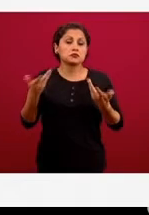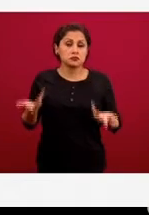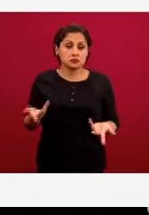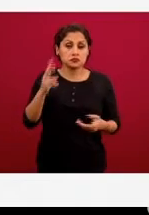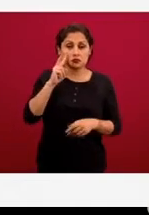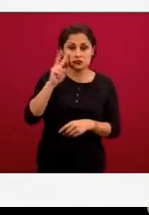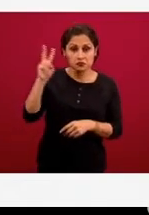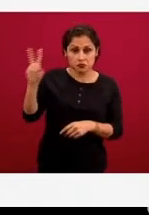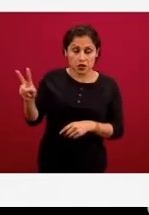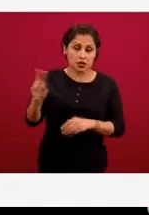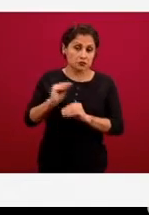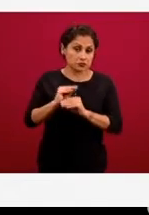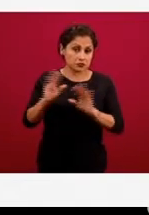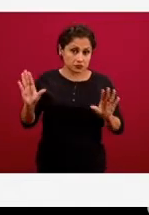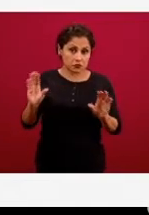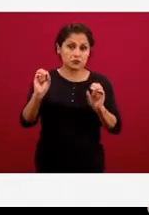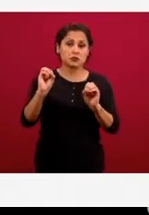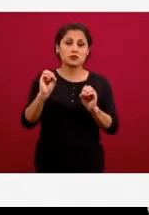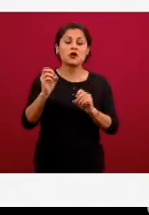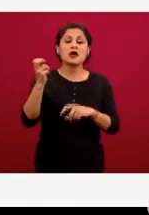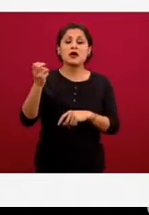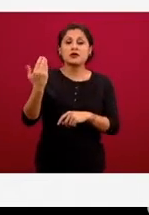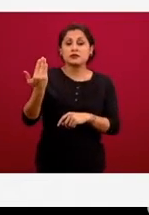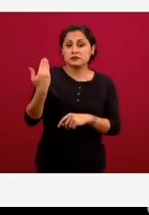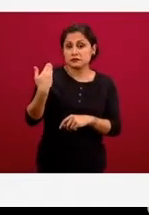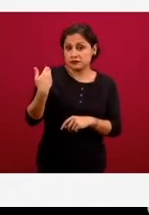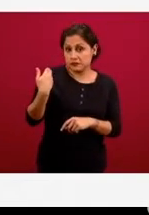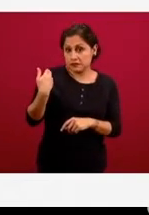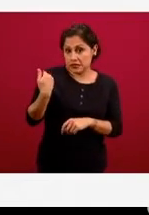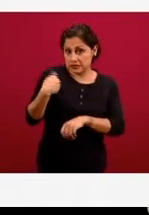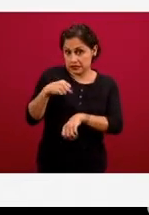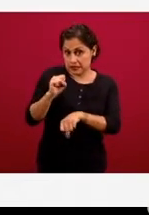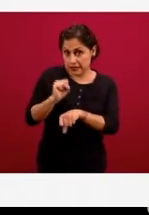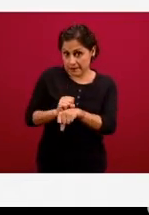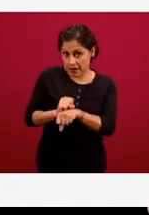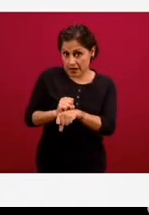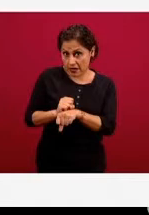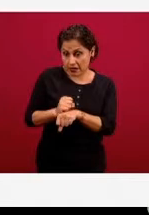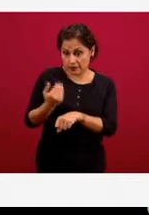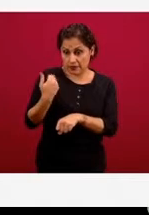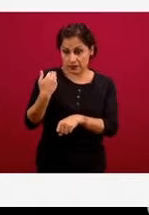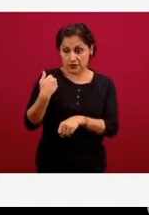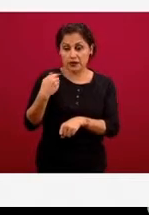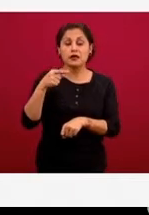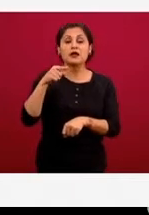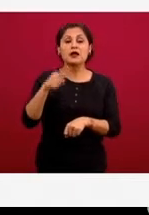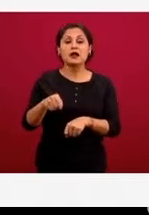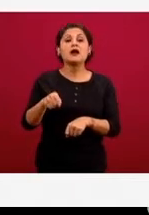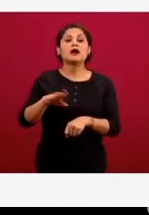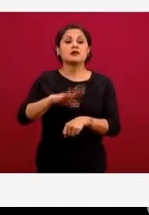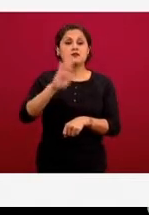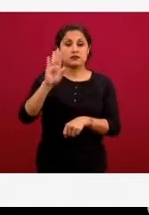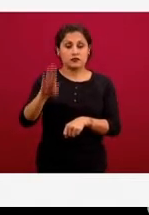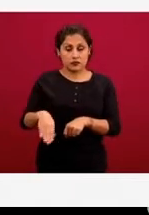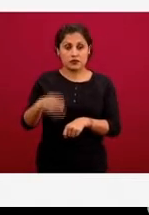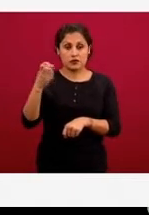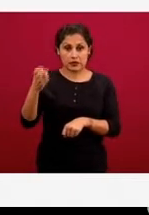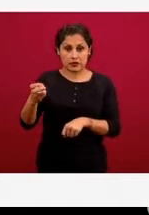COVID cases. So you can see that there have been fewer